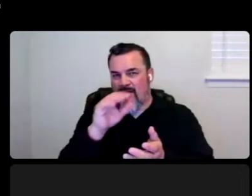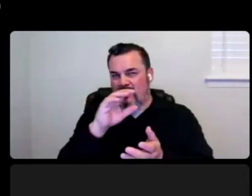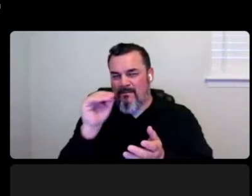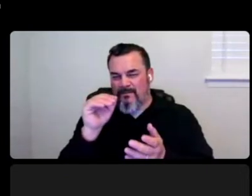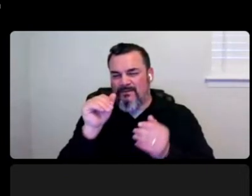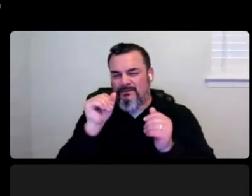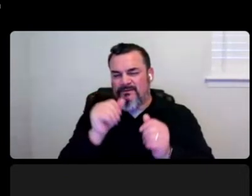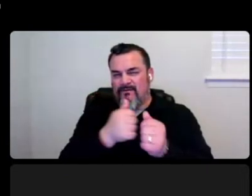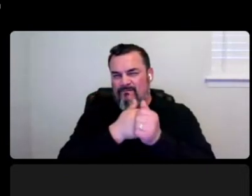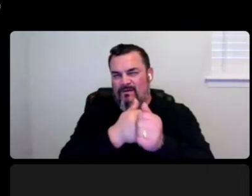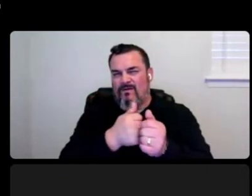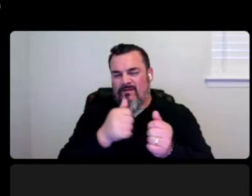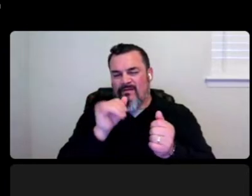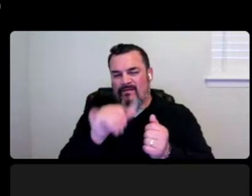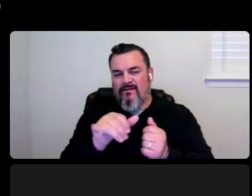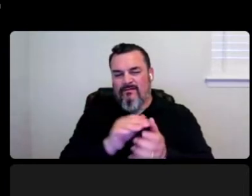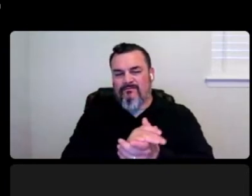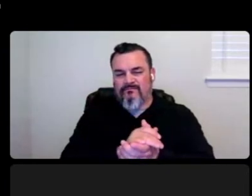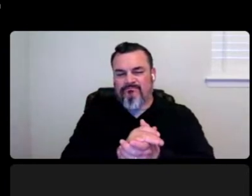to that lofty?